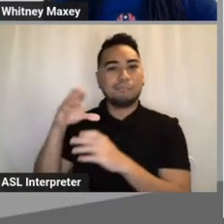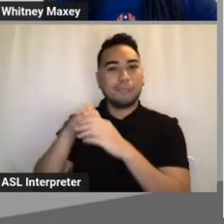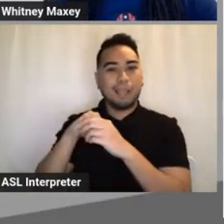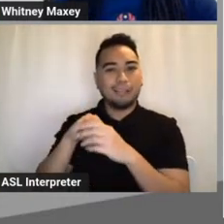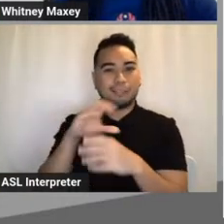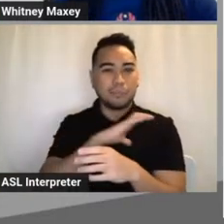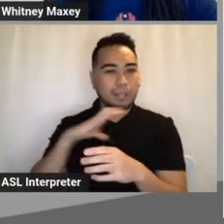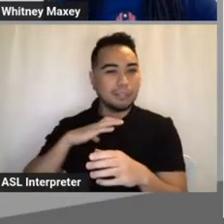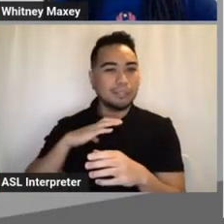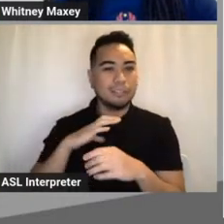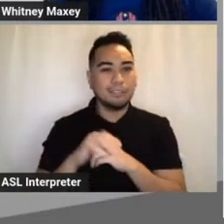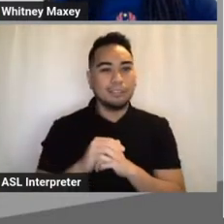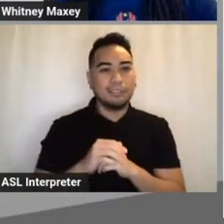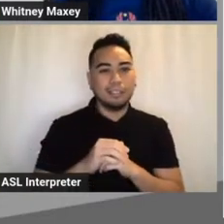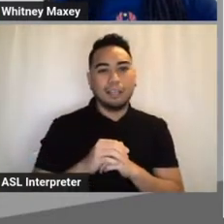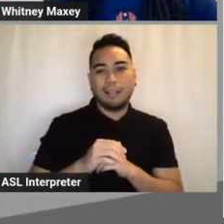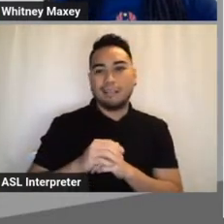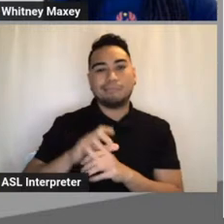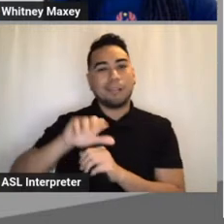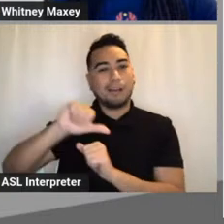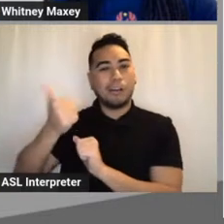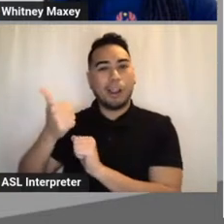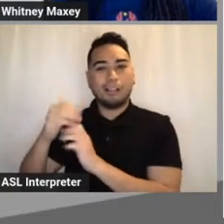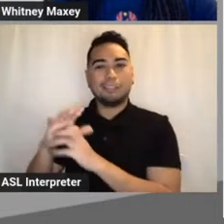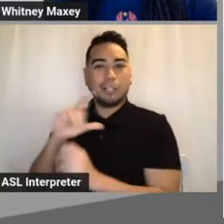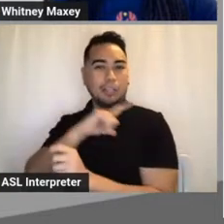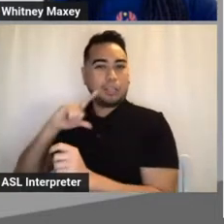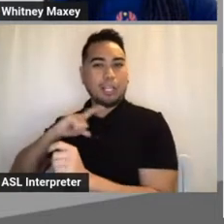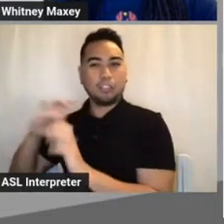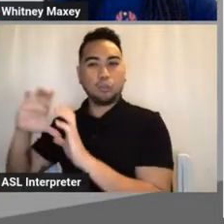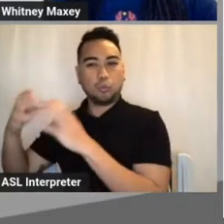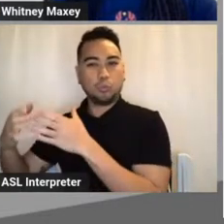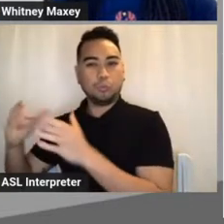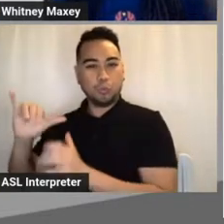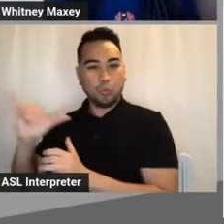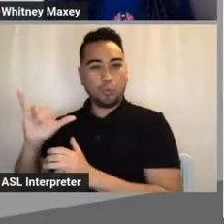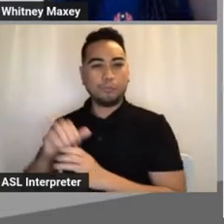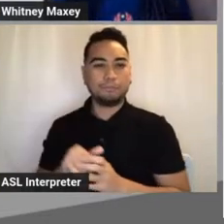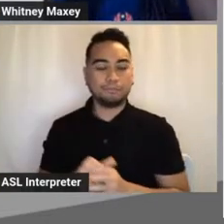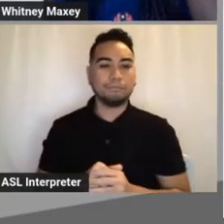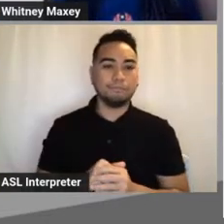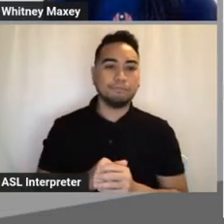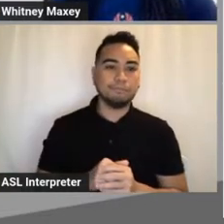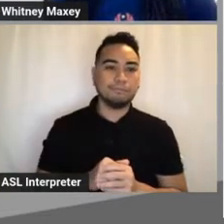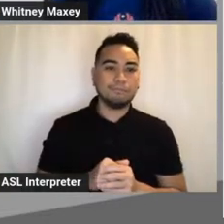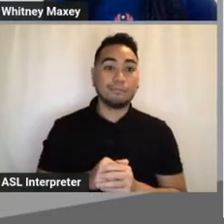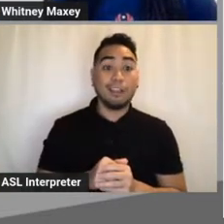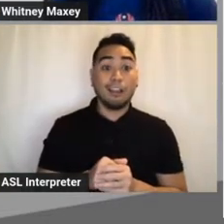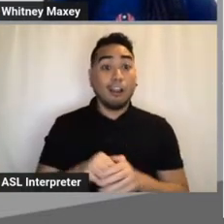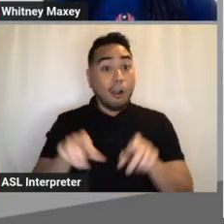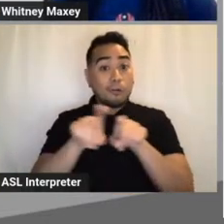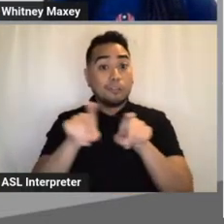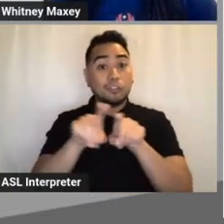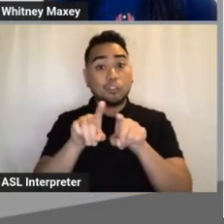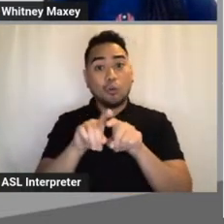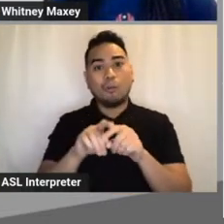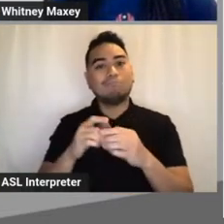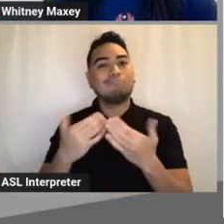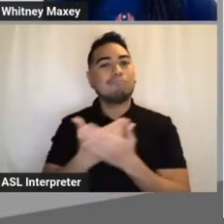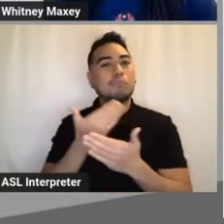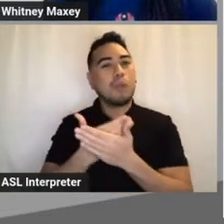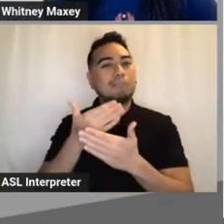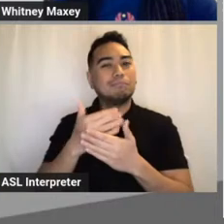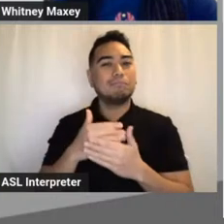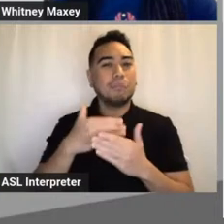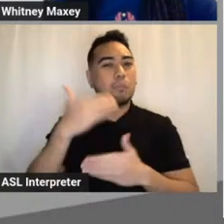some progressive adjacent legislators as well. And progressives have an electoral infrastructure